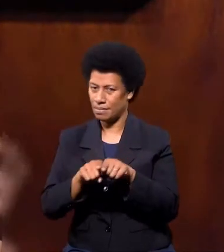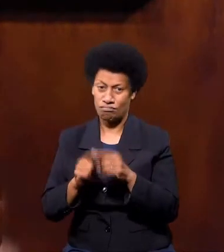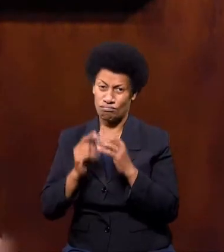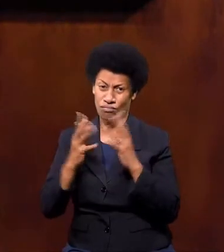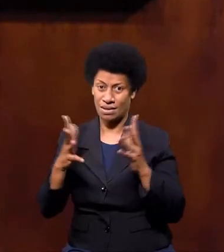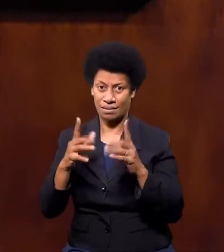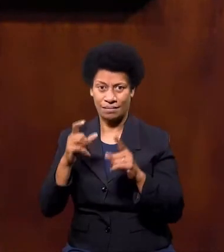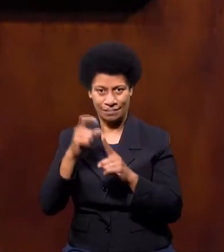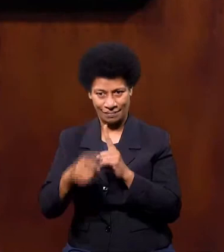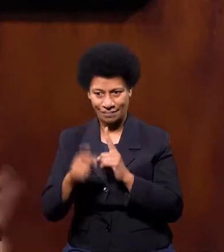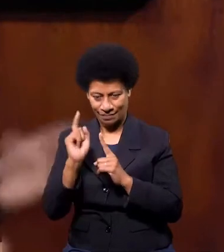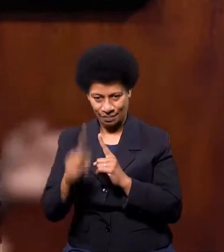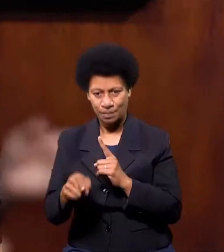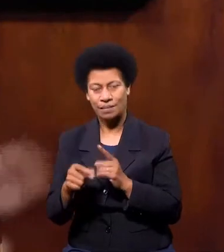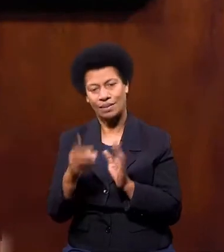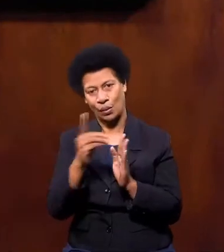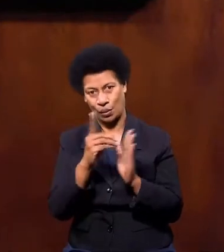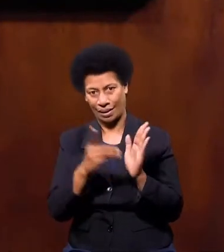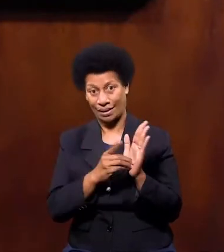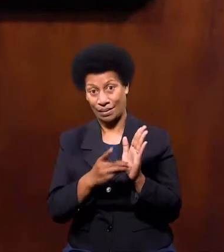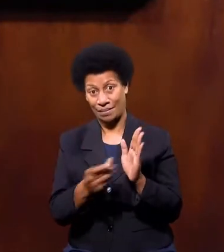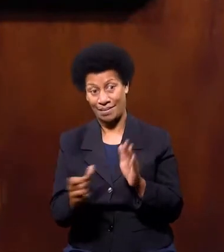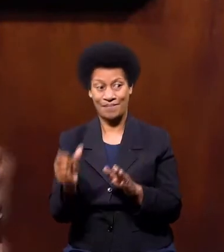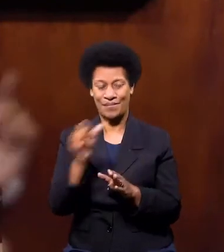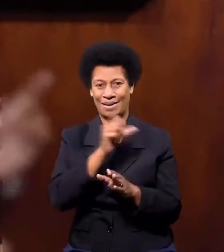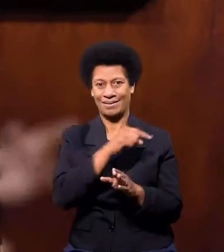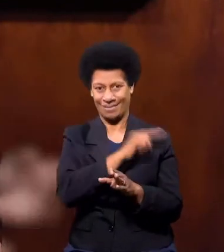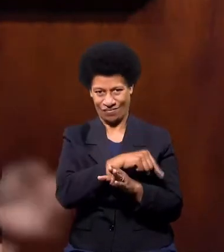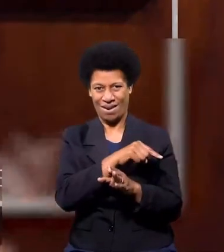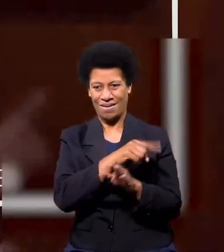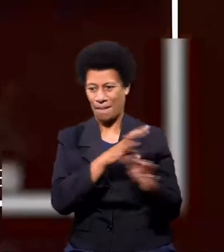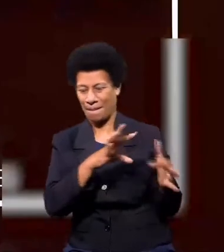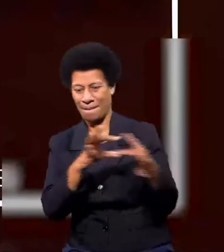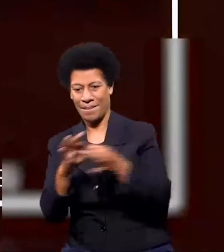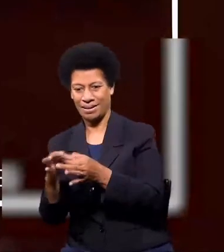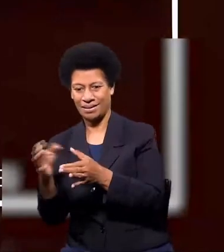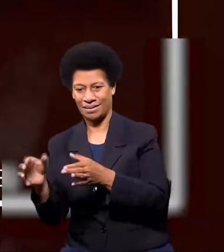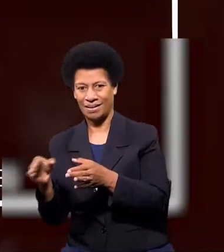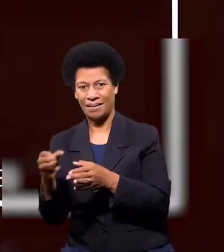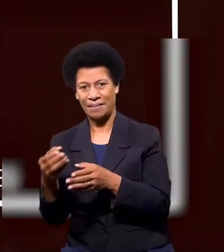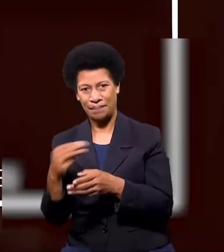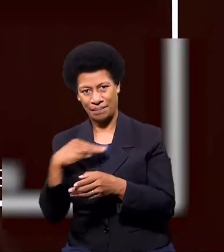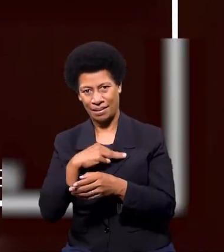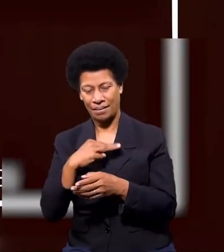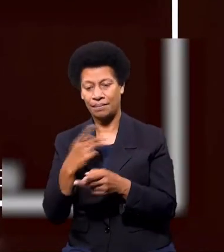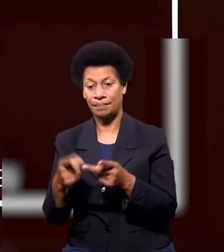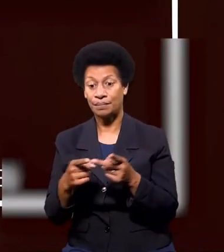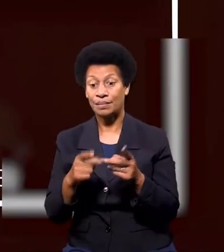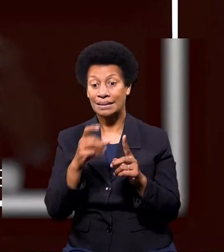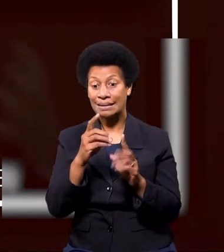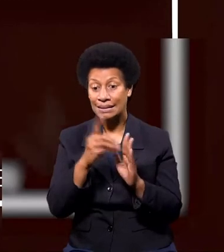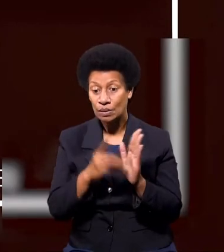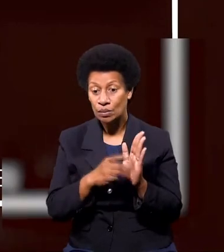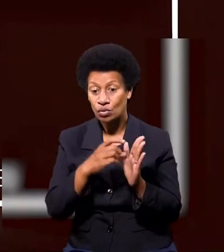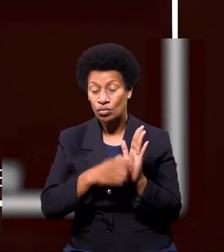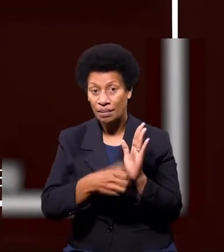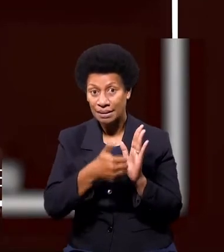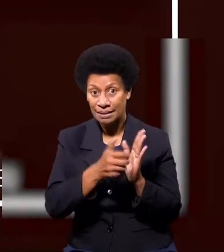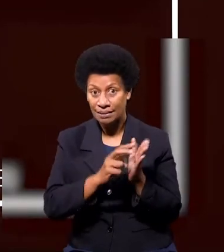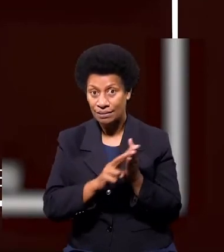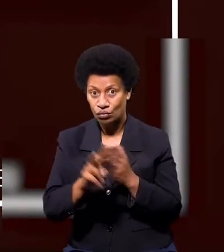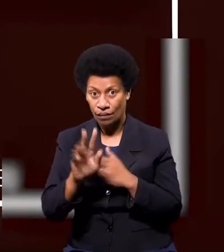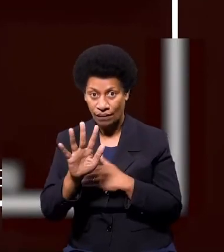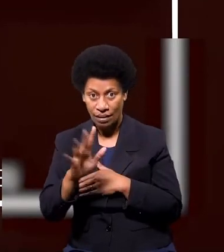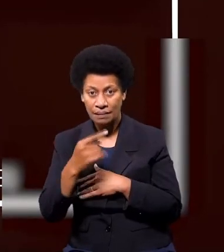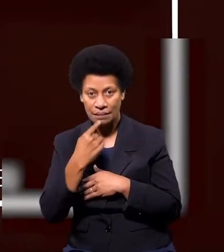was actually quoting from Moses' Deuteronomy in chapter 6:5, "You shall love the Lord your God with all your heart, with